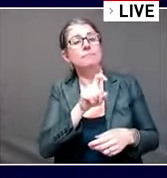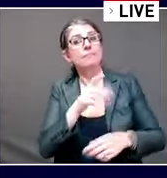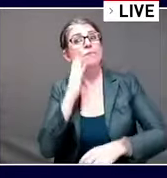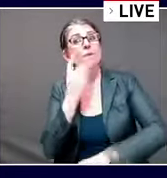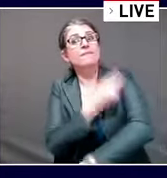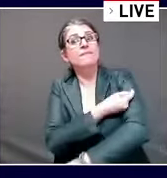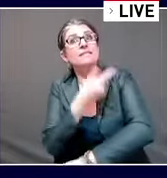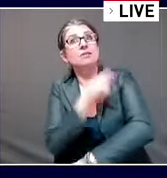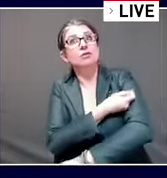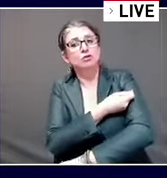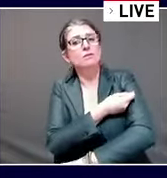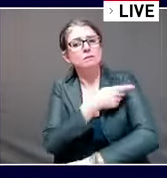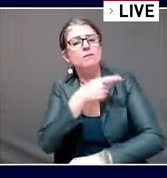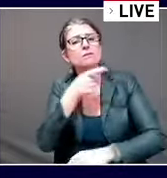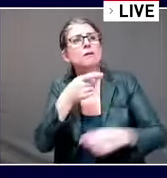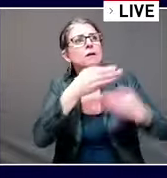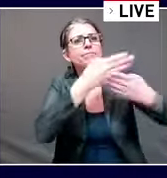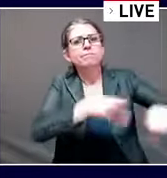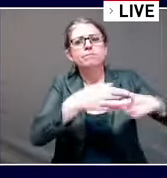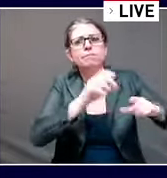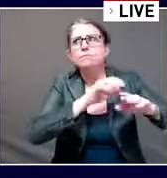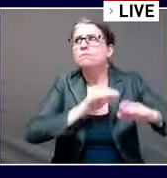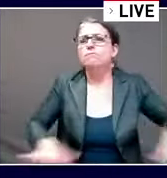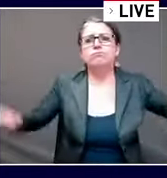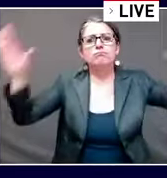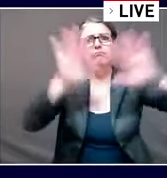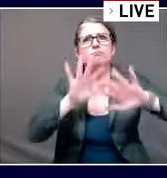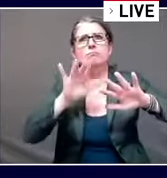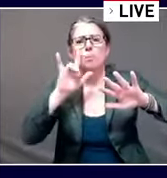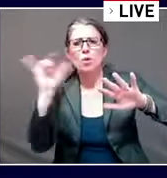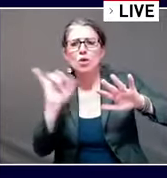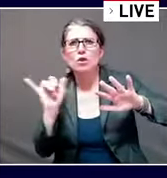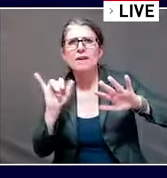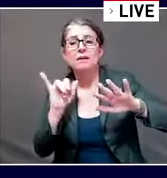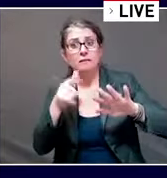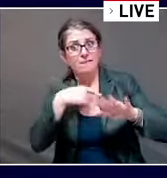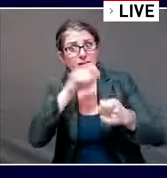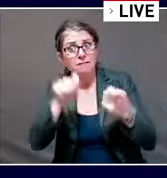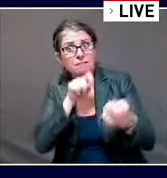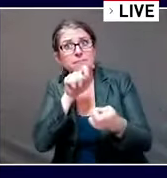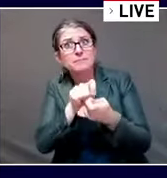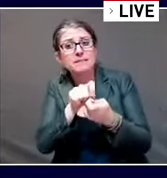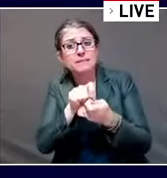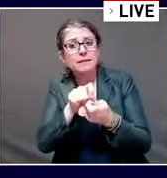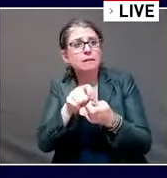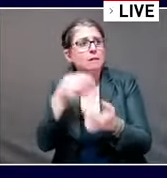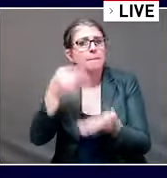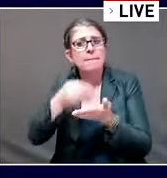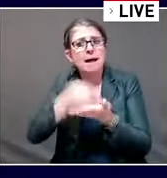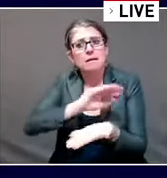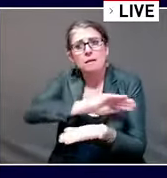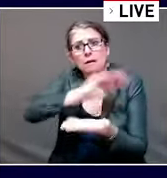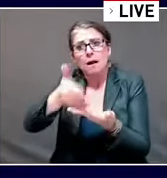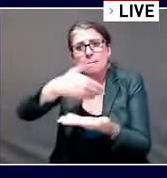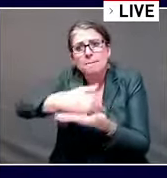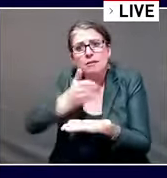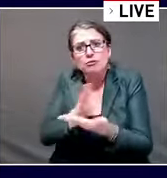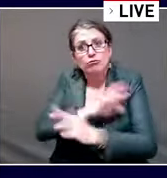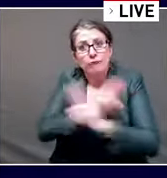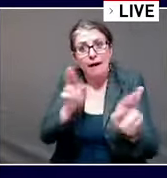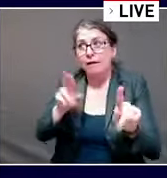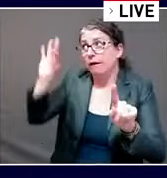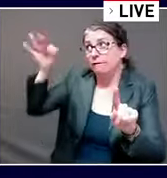any specific dollar figures you could give of what the federal government has so far provided to Maine and where you would